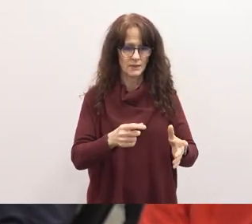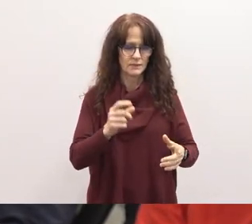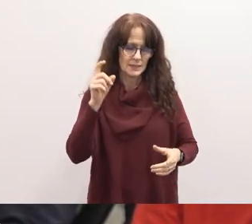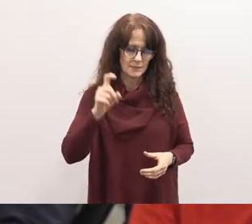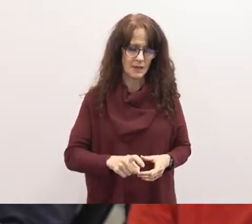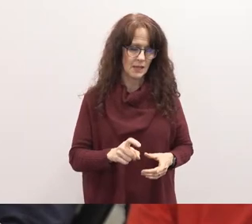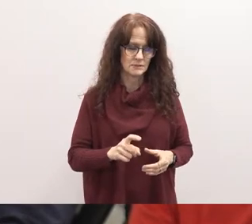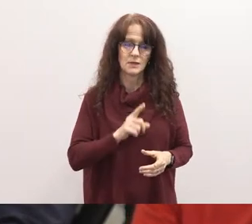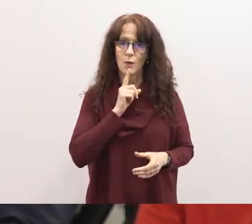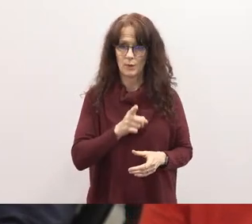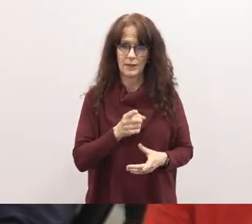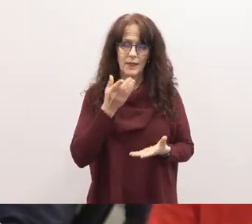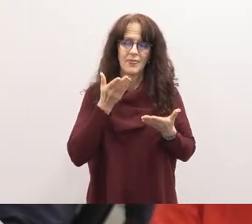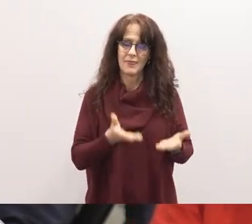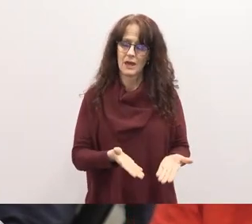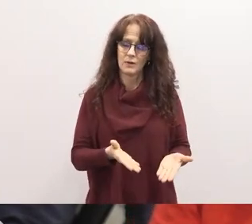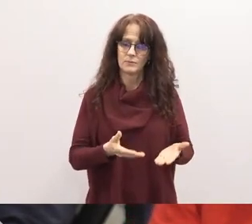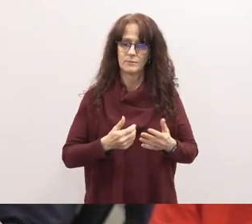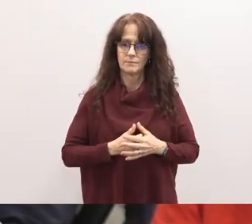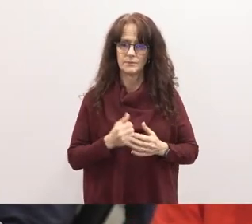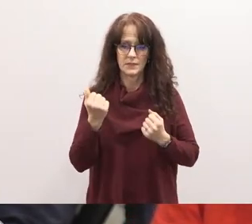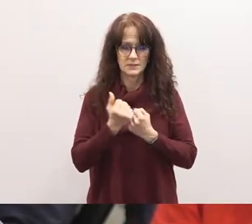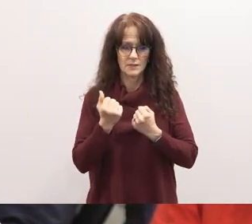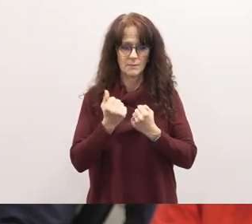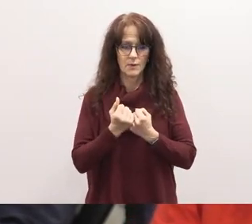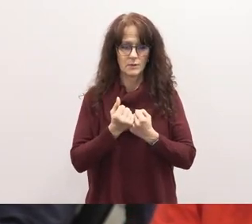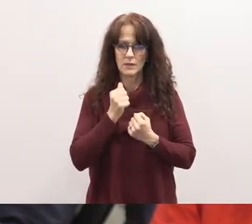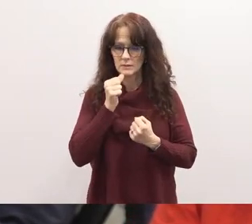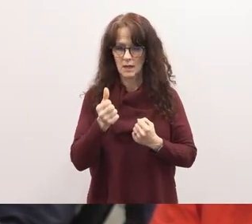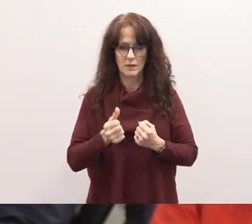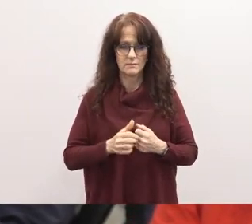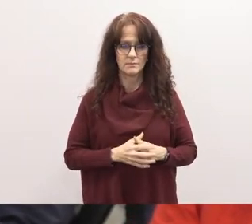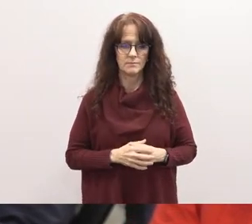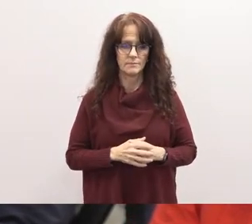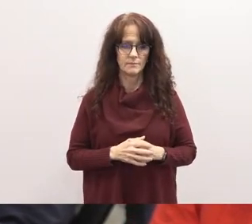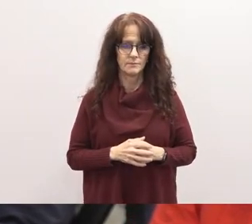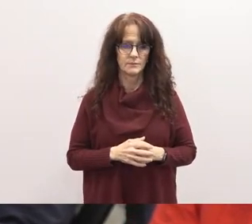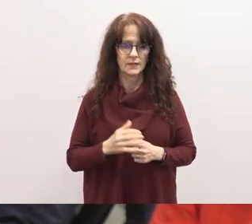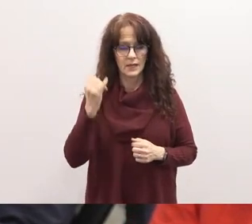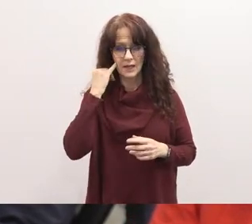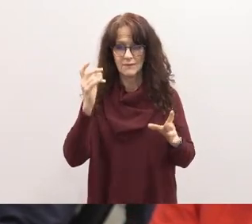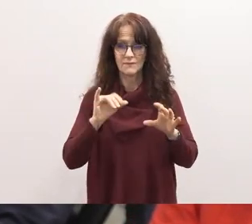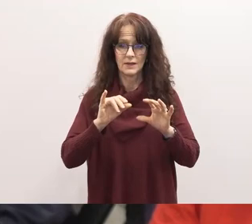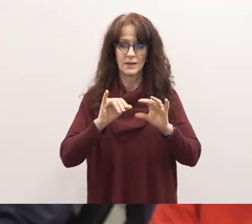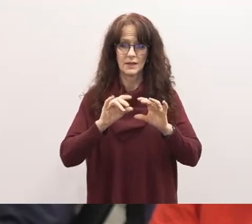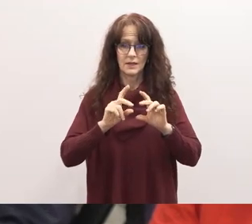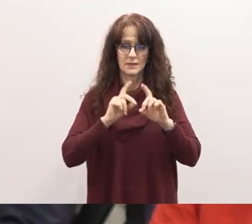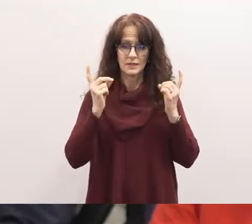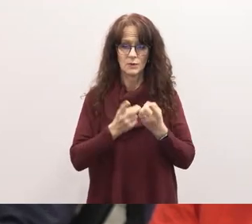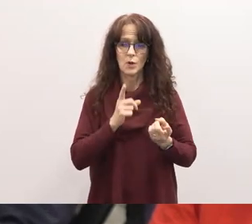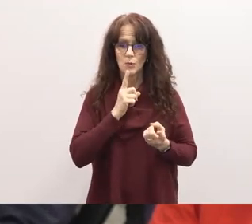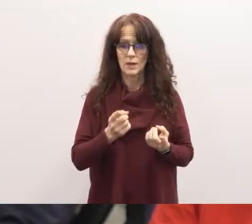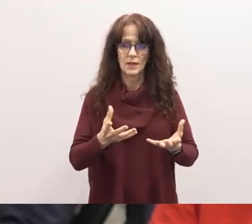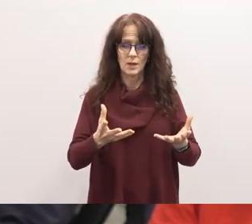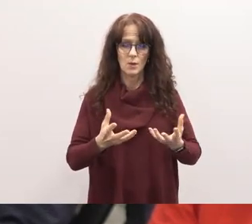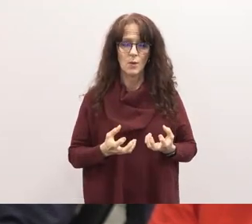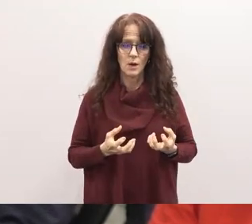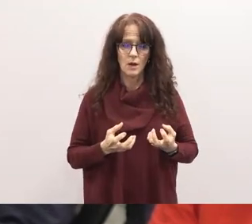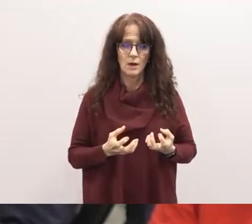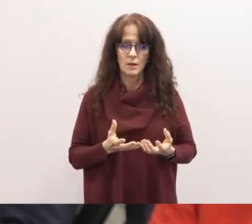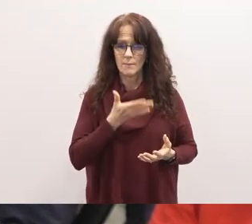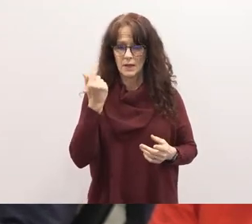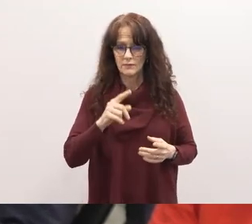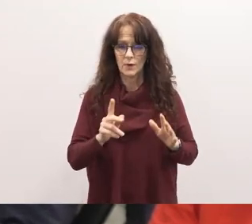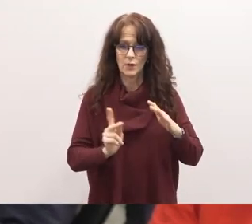nonetheless there. The support, however, is not. If the district truly wants what is